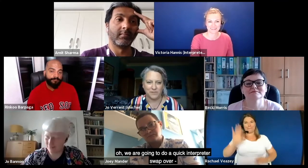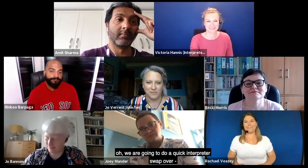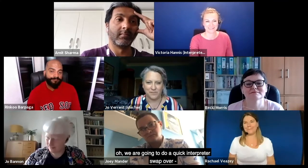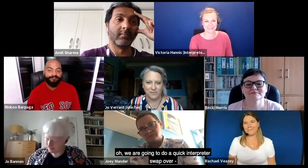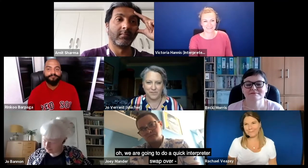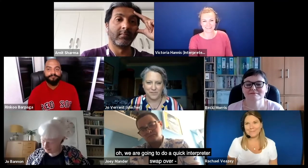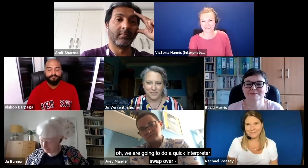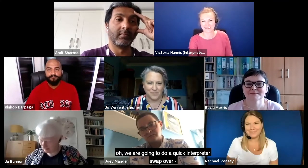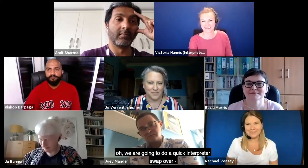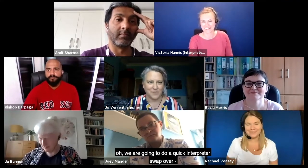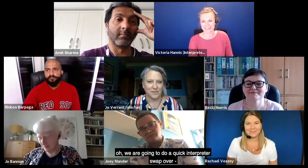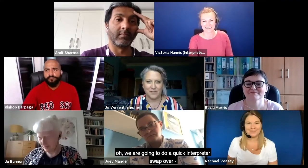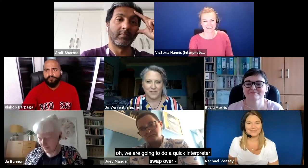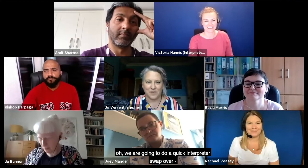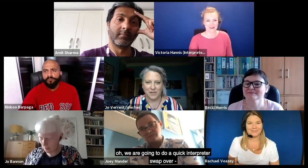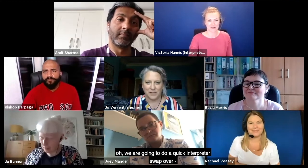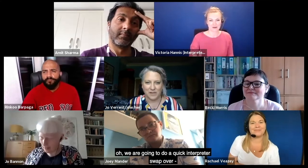over.